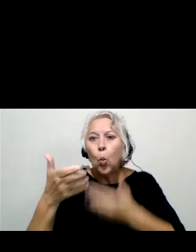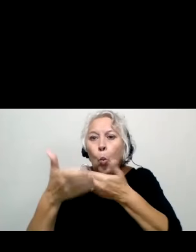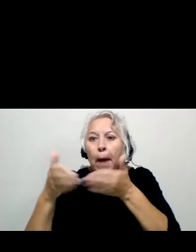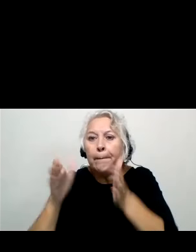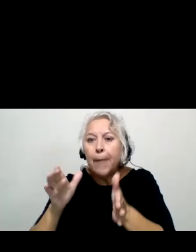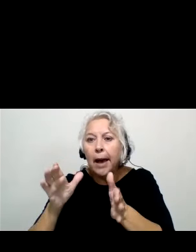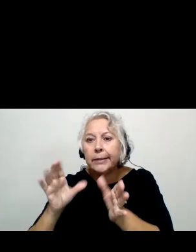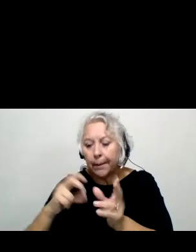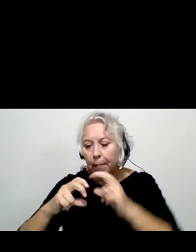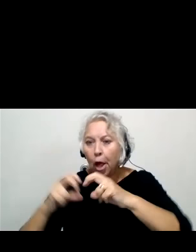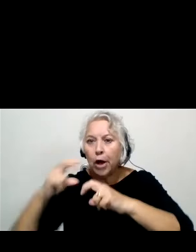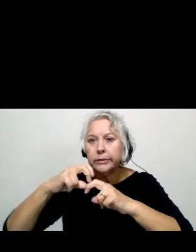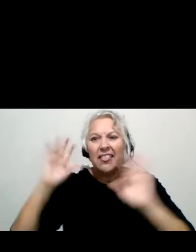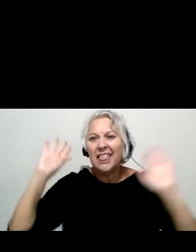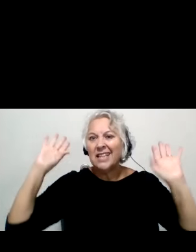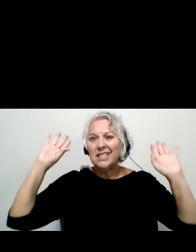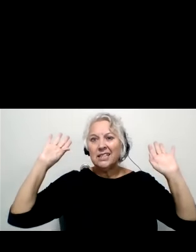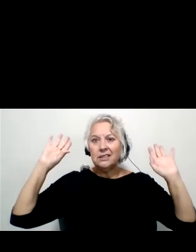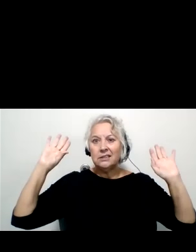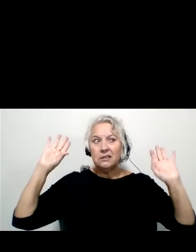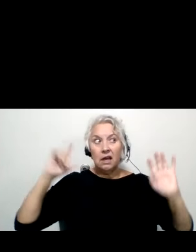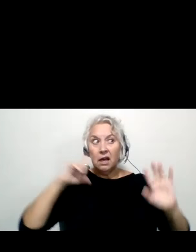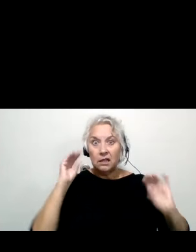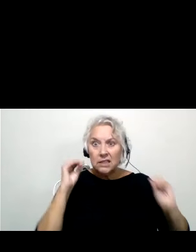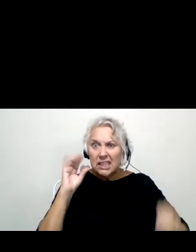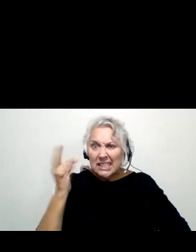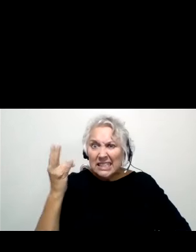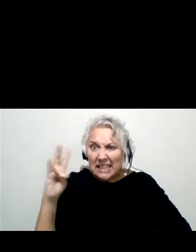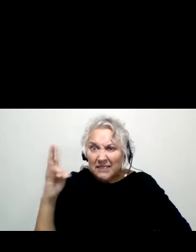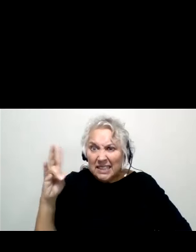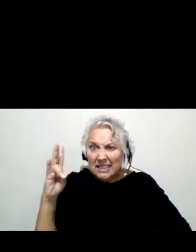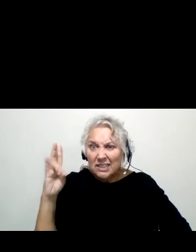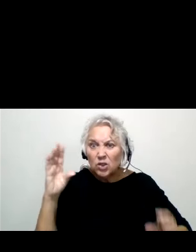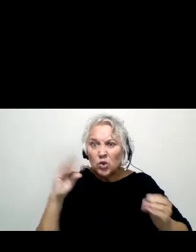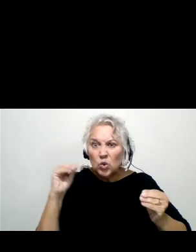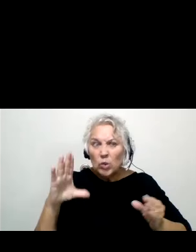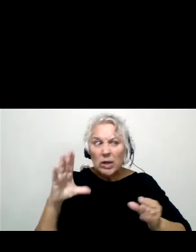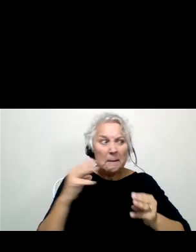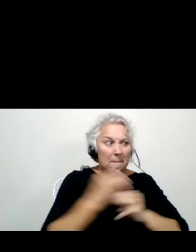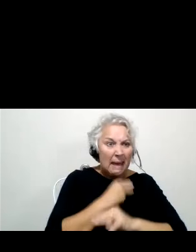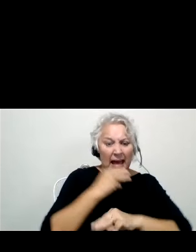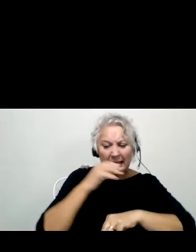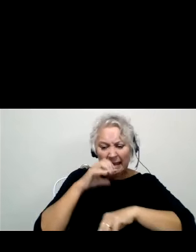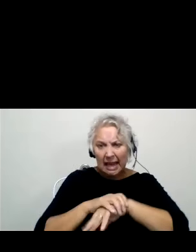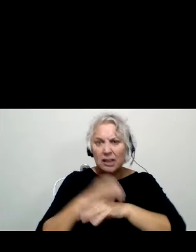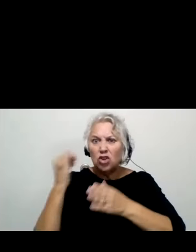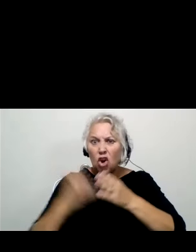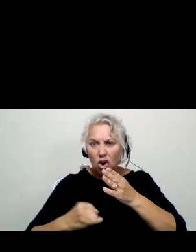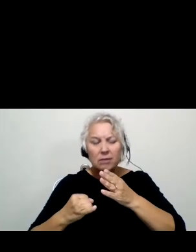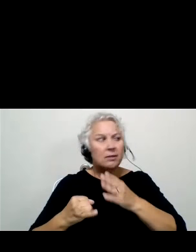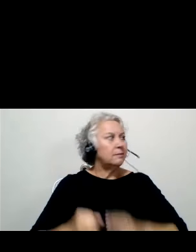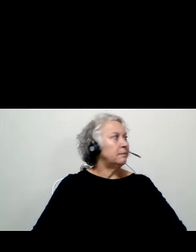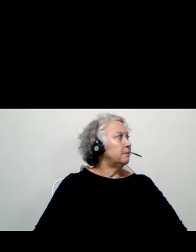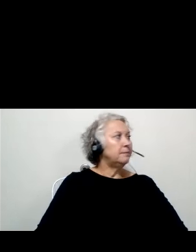connecting blocks. And that was all I had to teach 17 students math, English, and art.